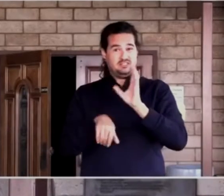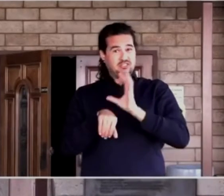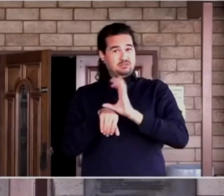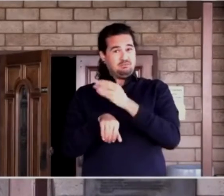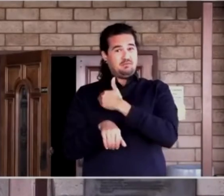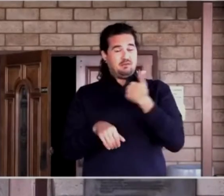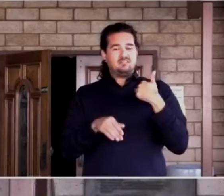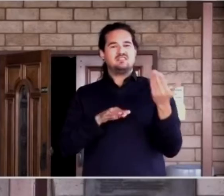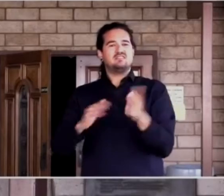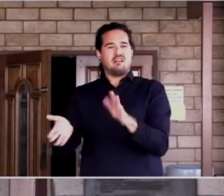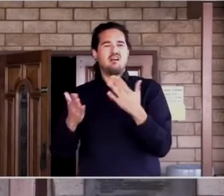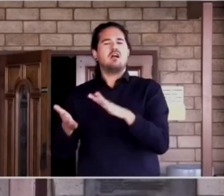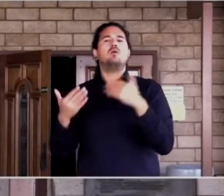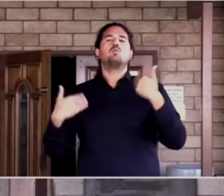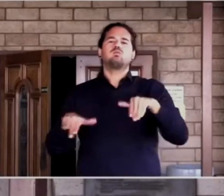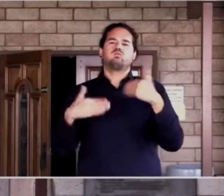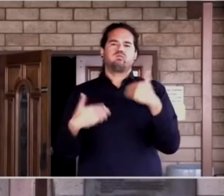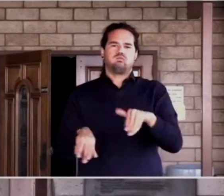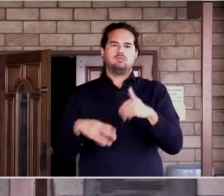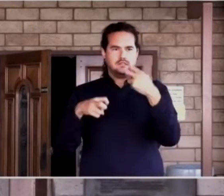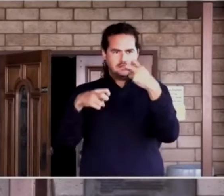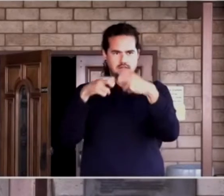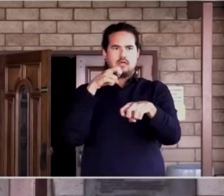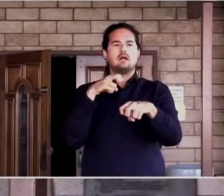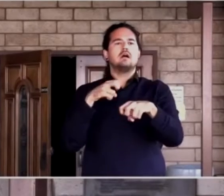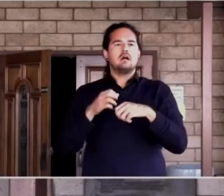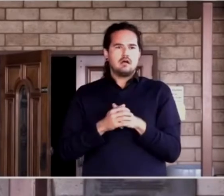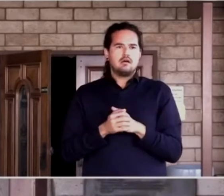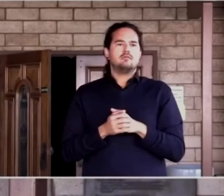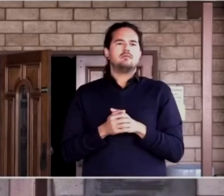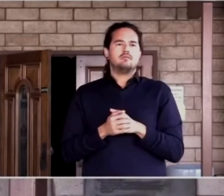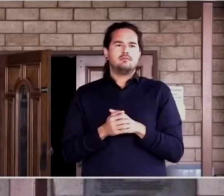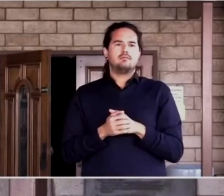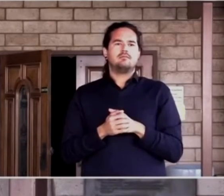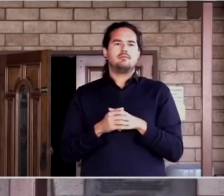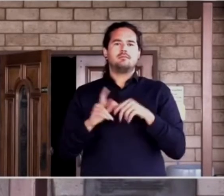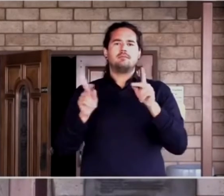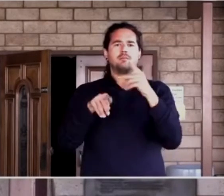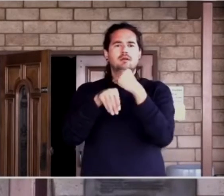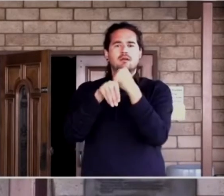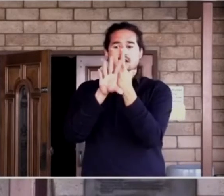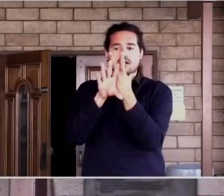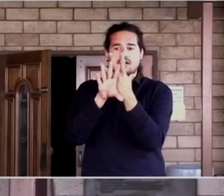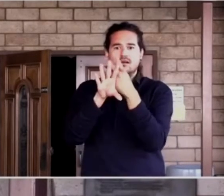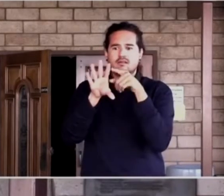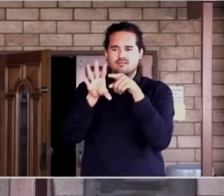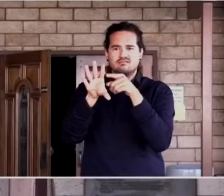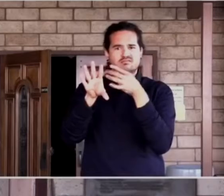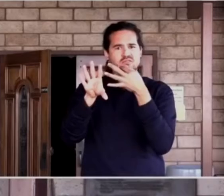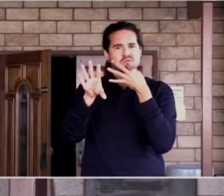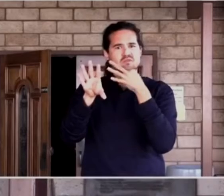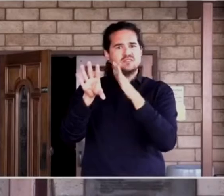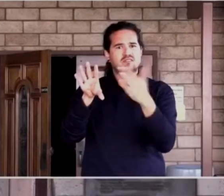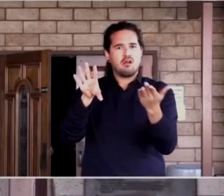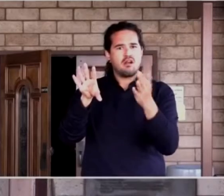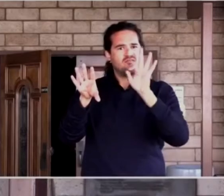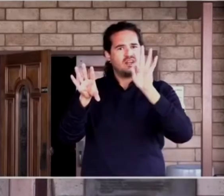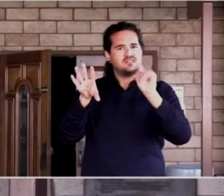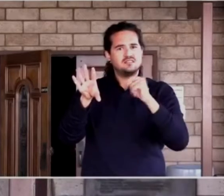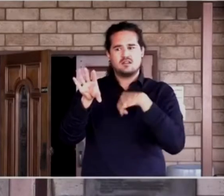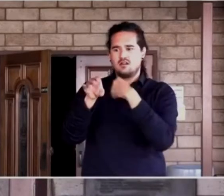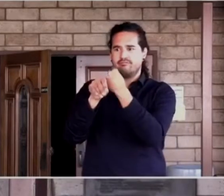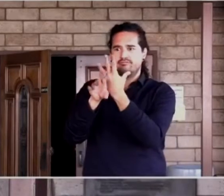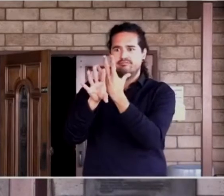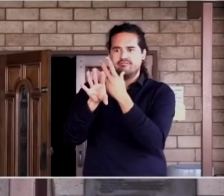loved ones again and had to say goodbye via FaceTime was just really, really challenging. And then even our grief process, which is